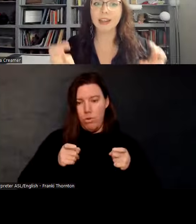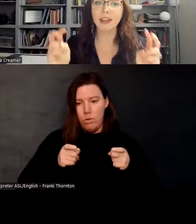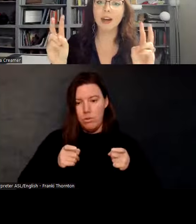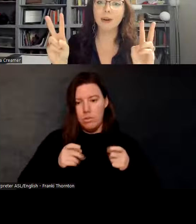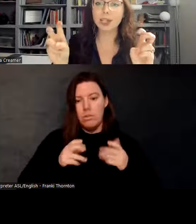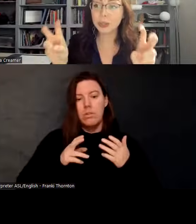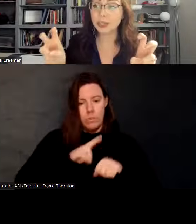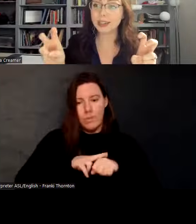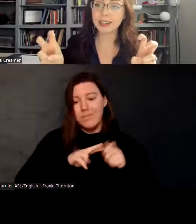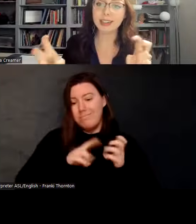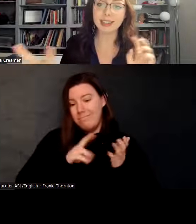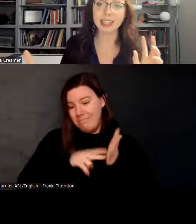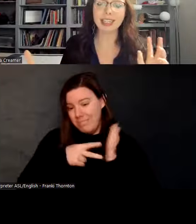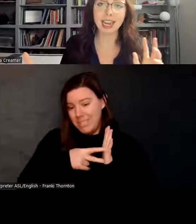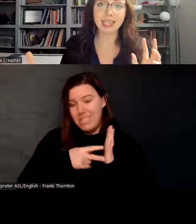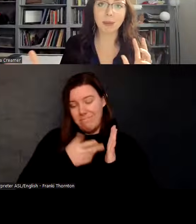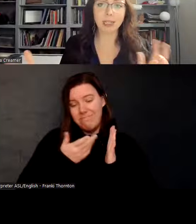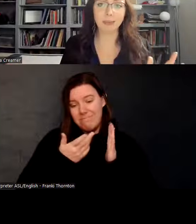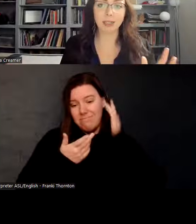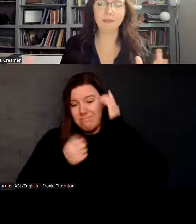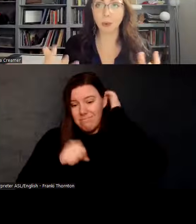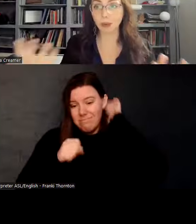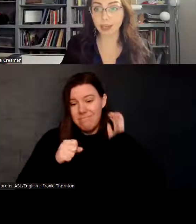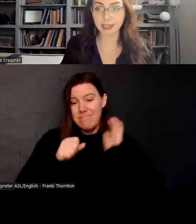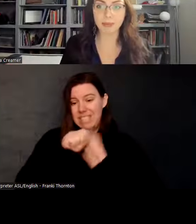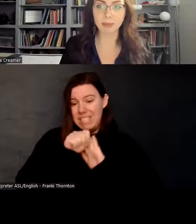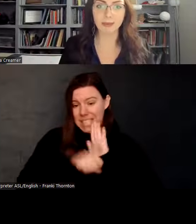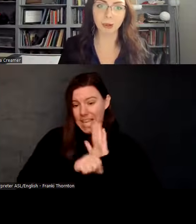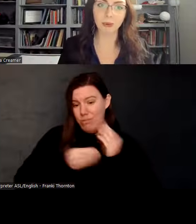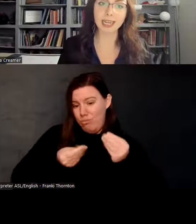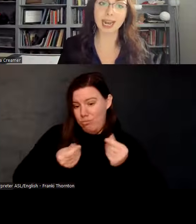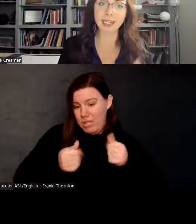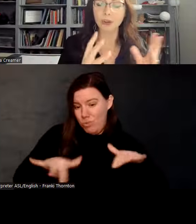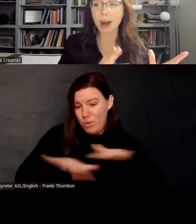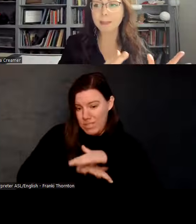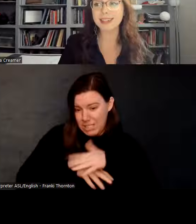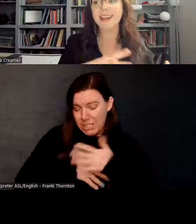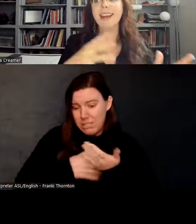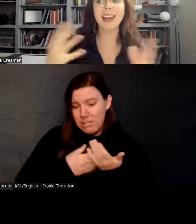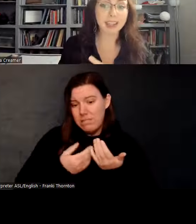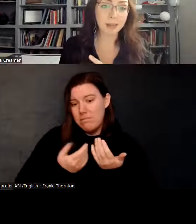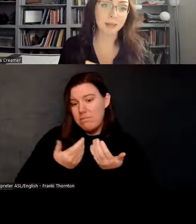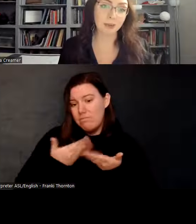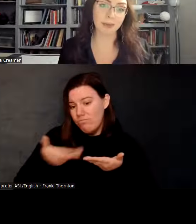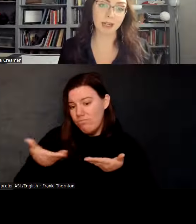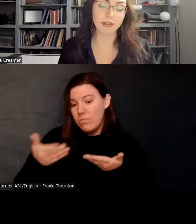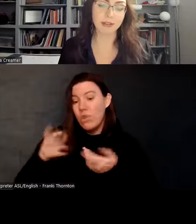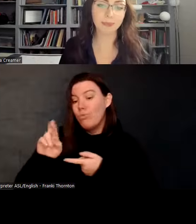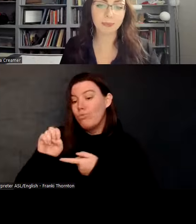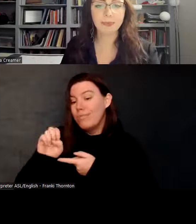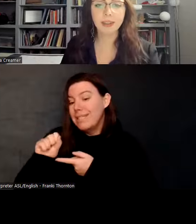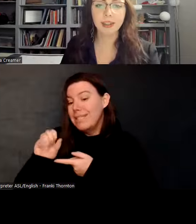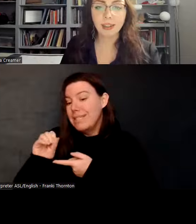resources. Resources in this case, possibly or likely being both taxed crops and the people